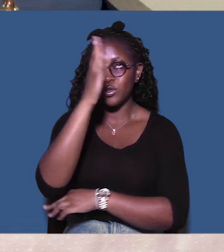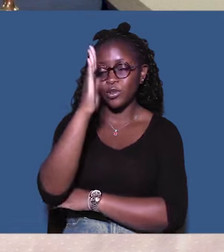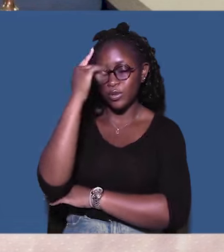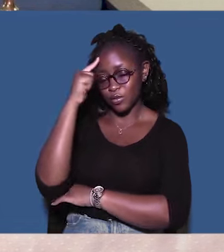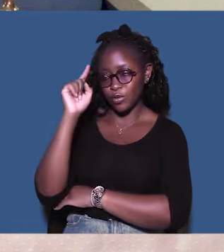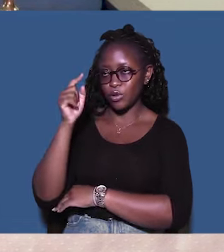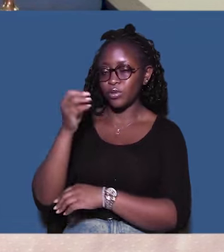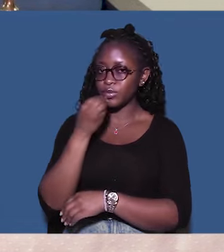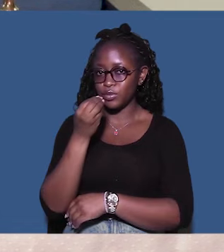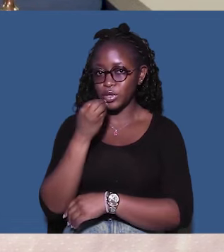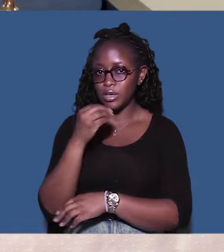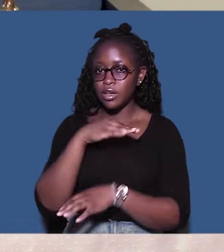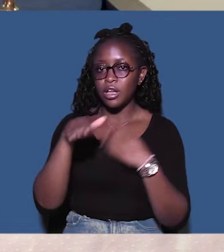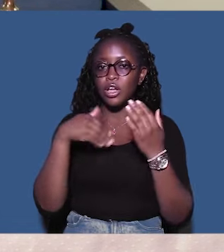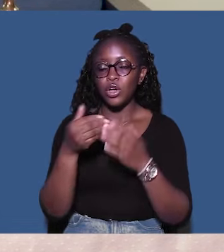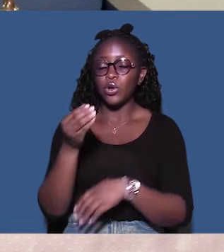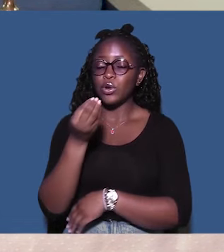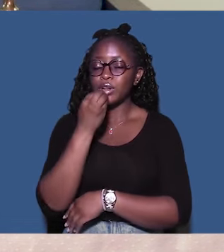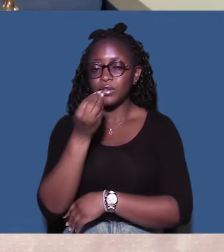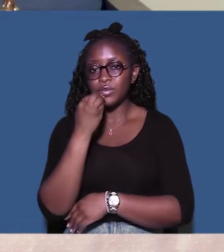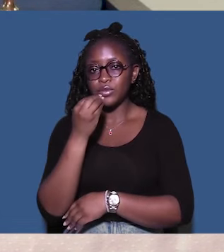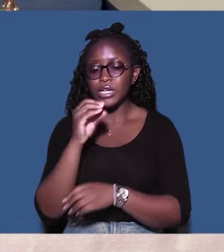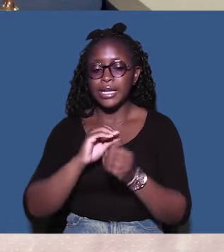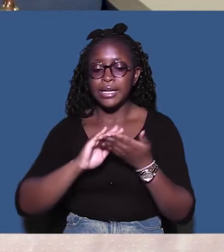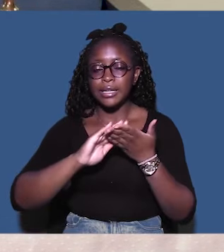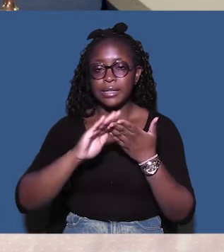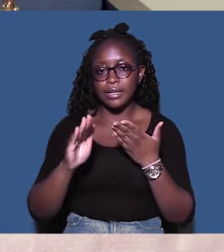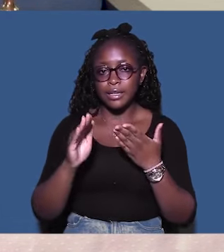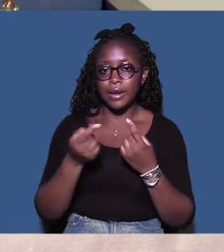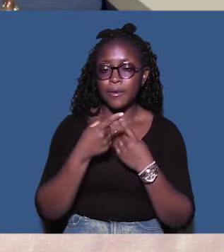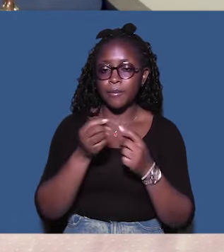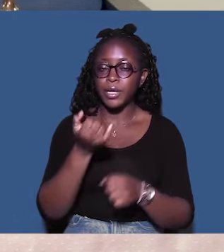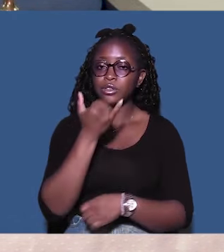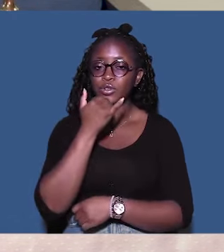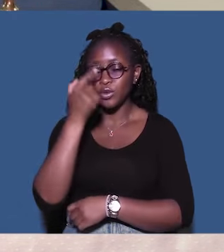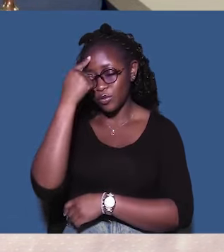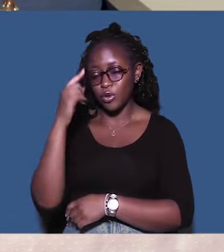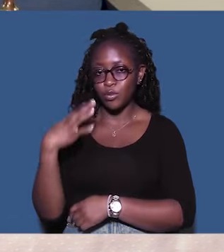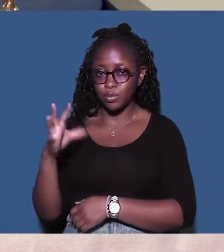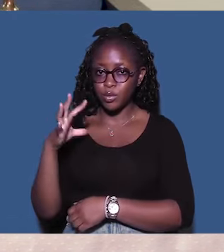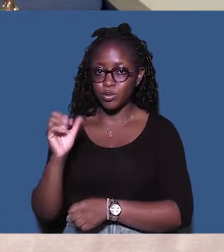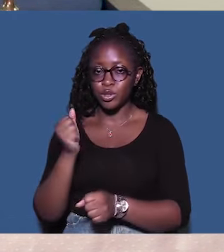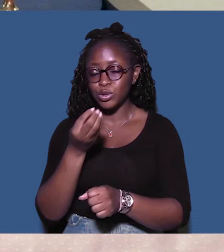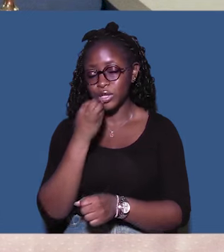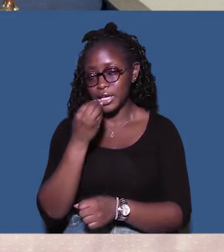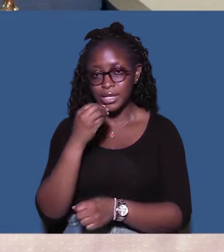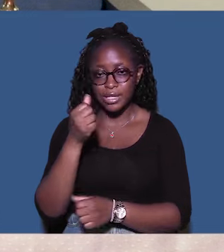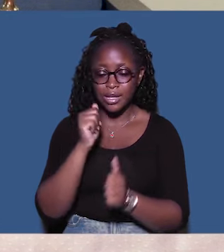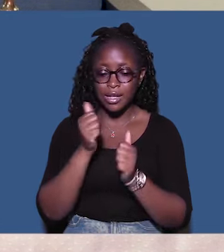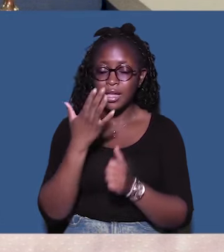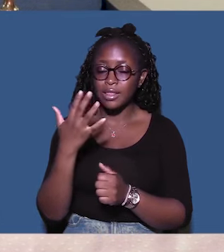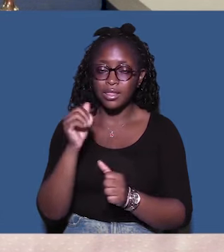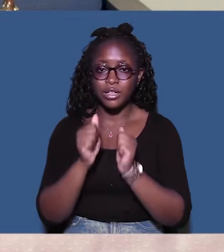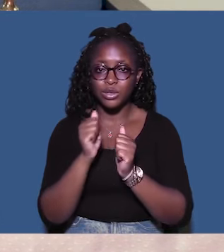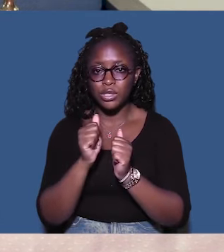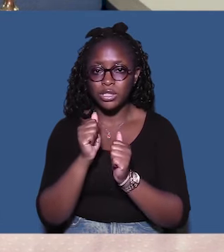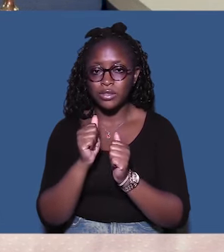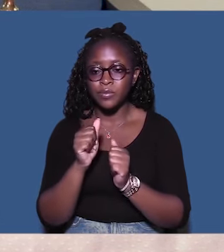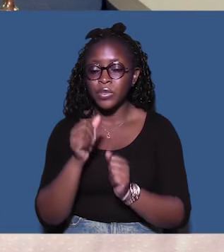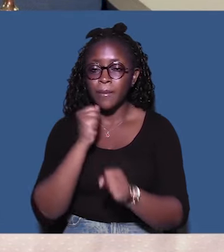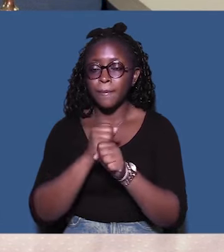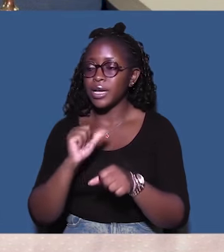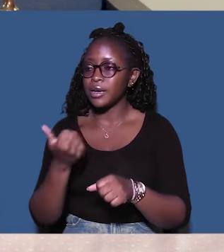but it is wrong for a person to eat anything that causes someone else to stumble. It is better not